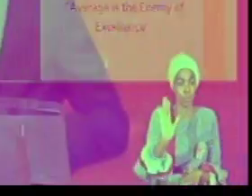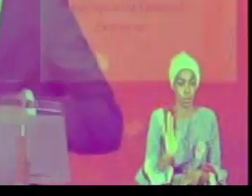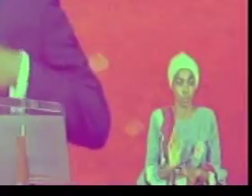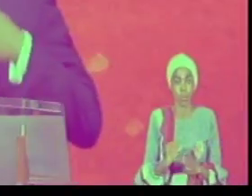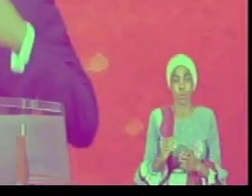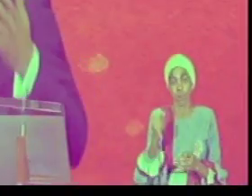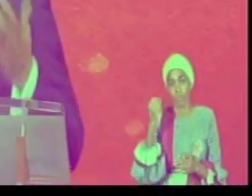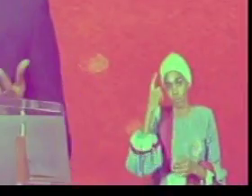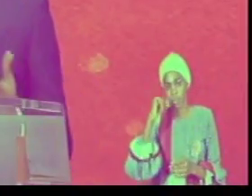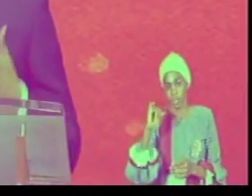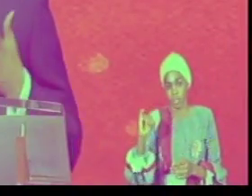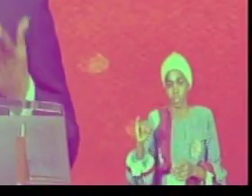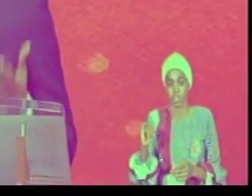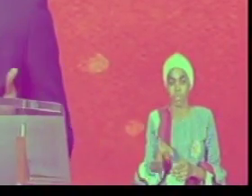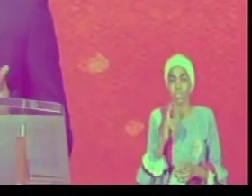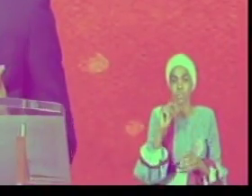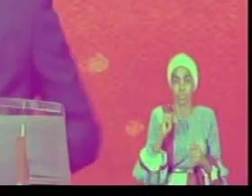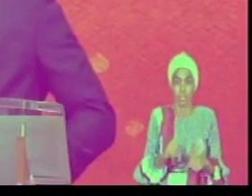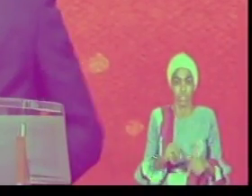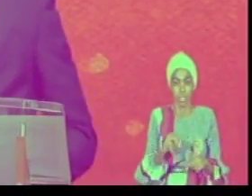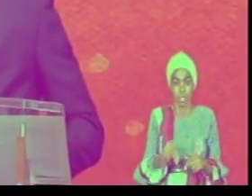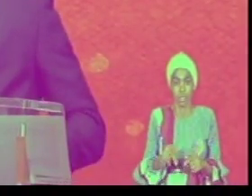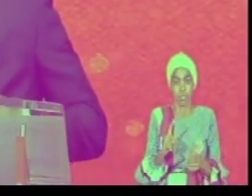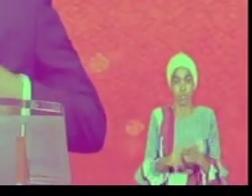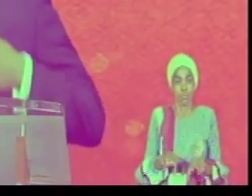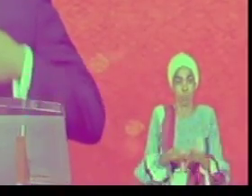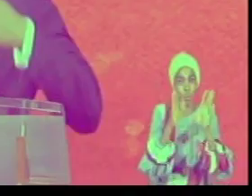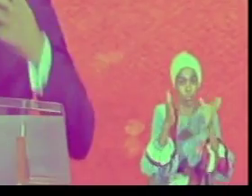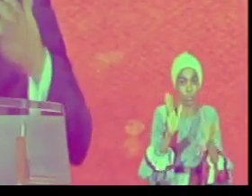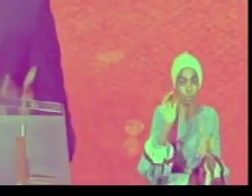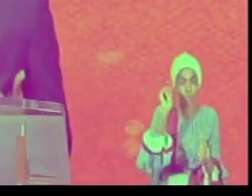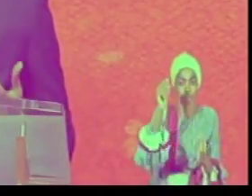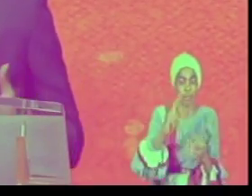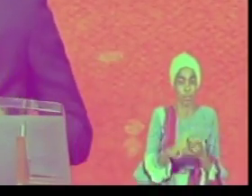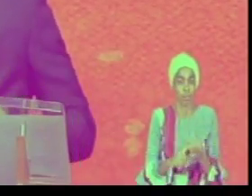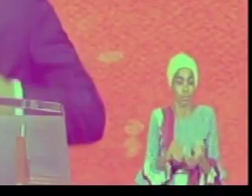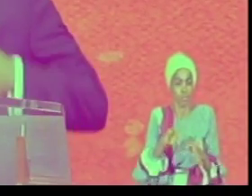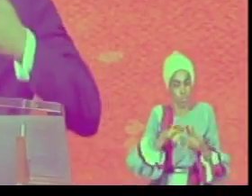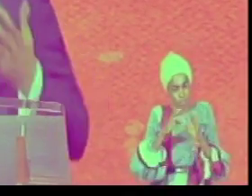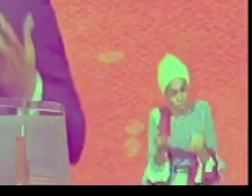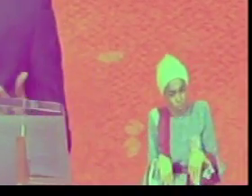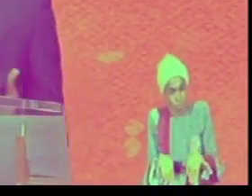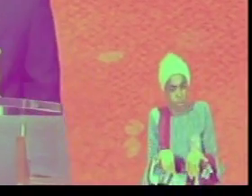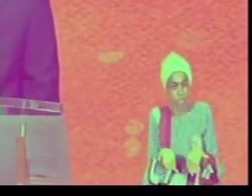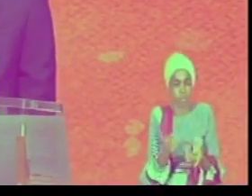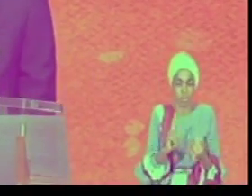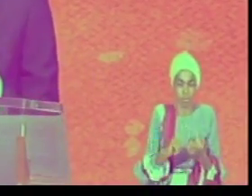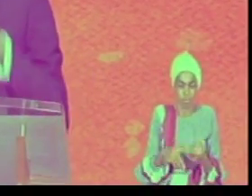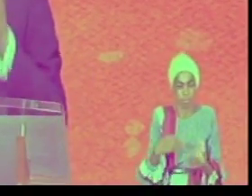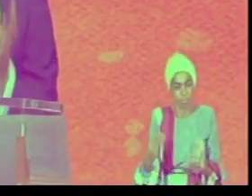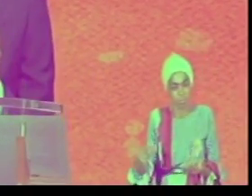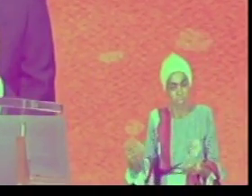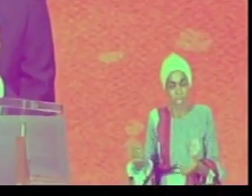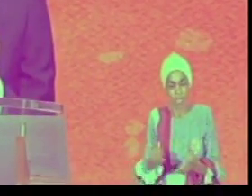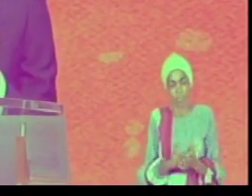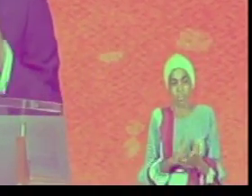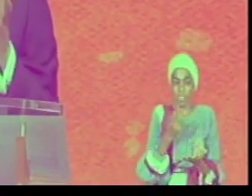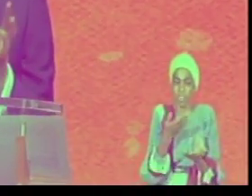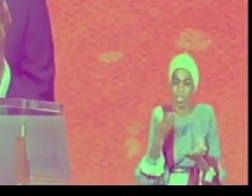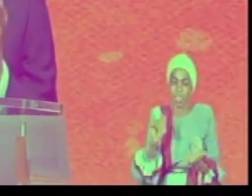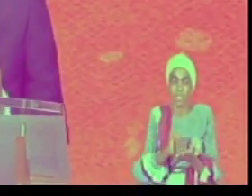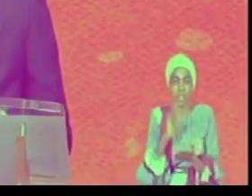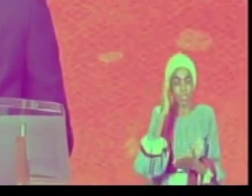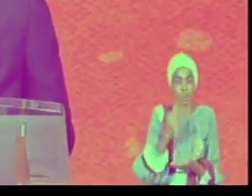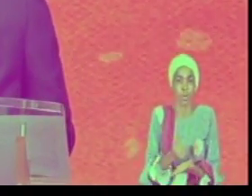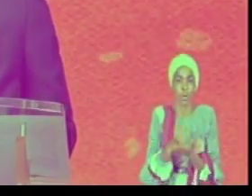to expose yourself to books. Expose yourself to materials, videos that can help you in your field or help